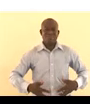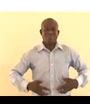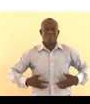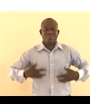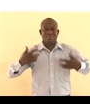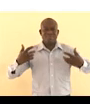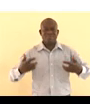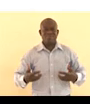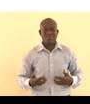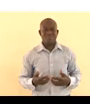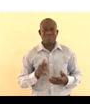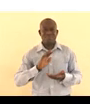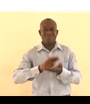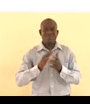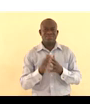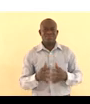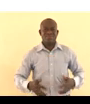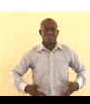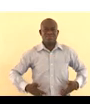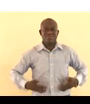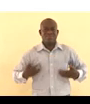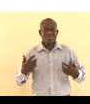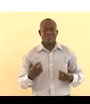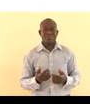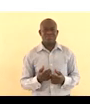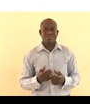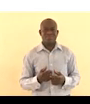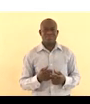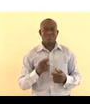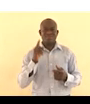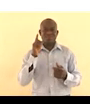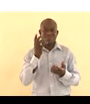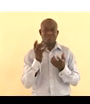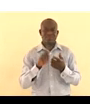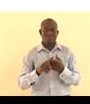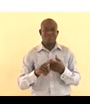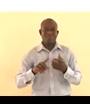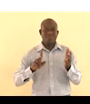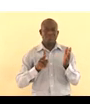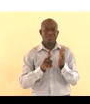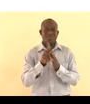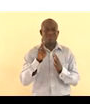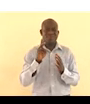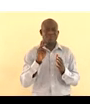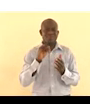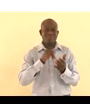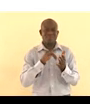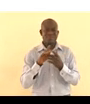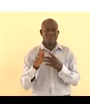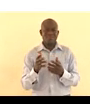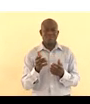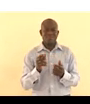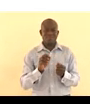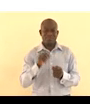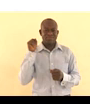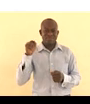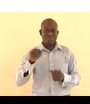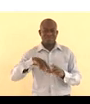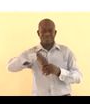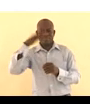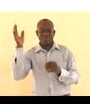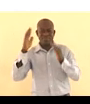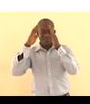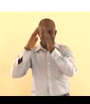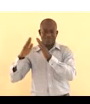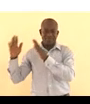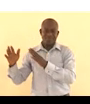were angered. They became hostile. Their admiration quickly changed to a murderous rage. They took him out of the city.